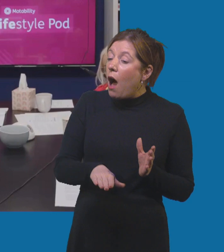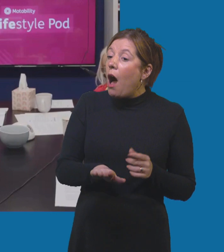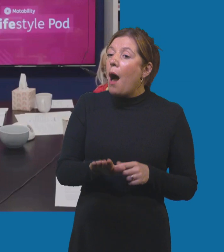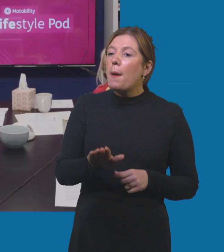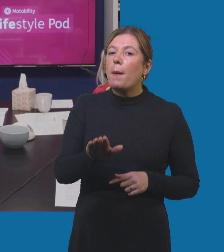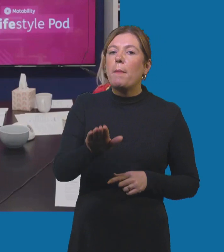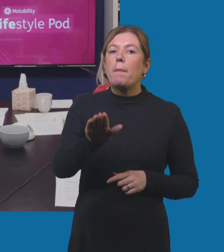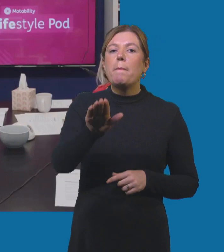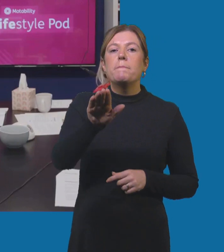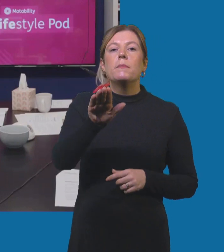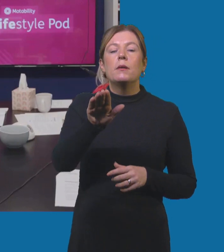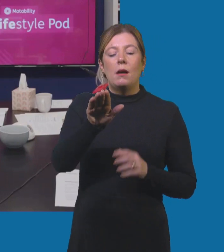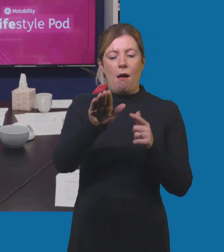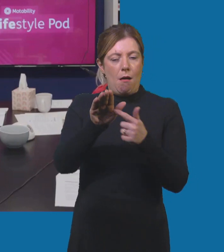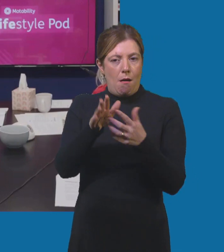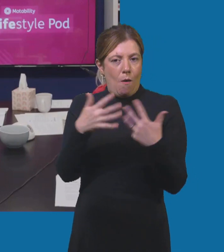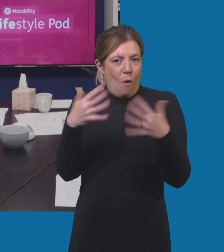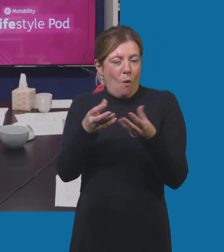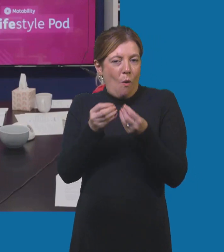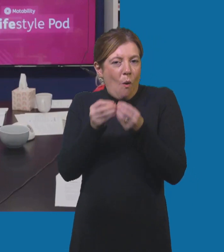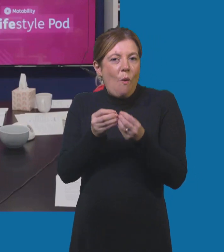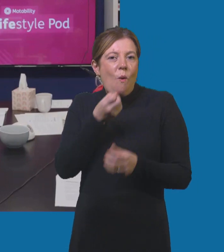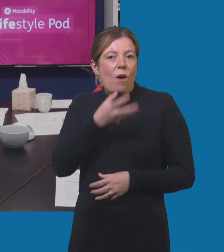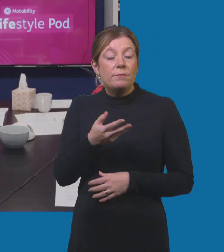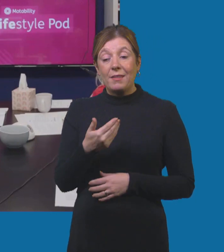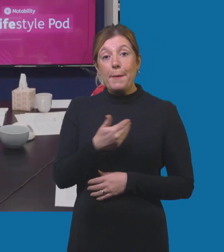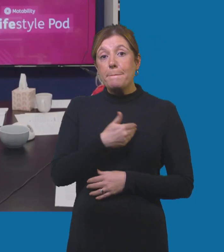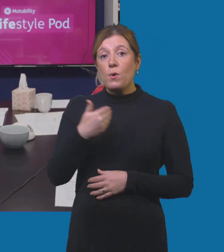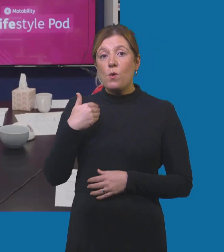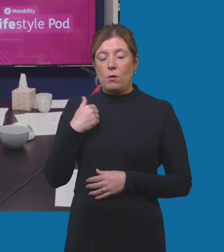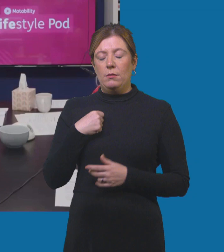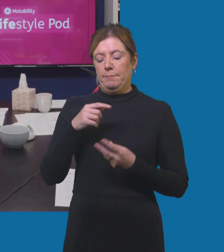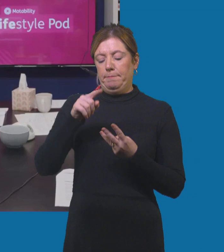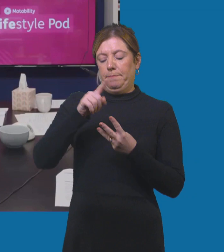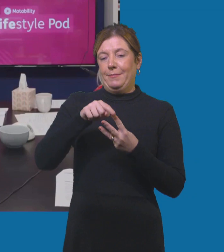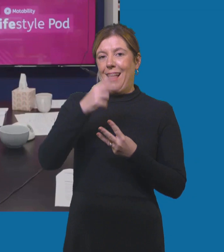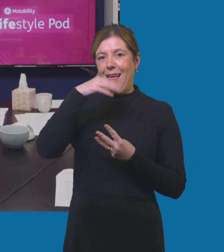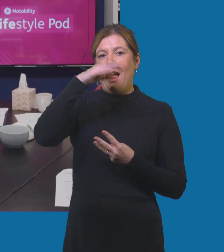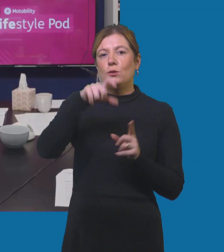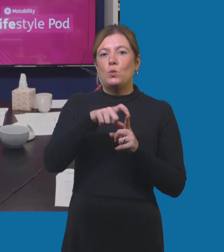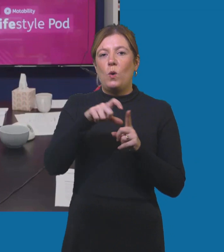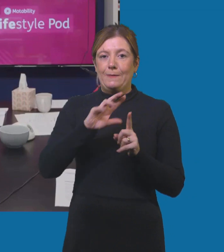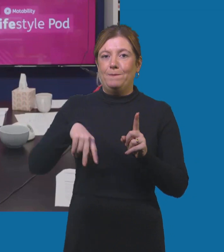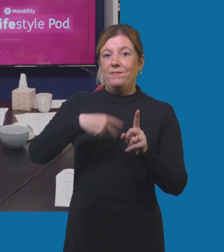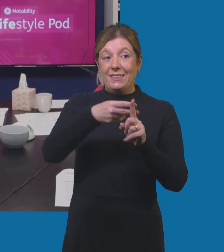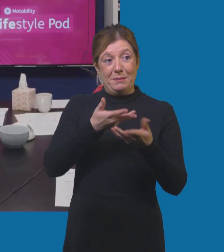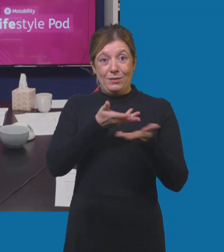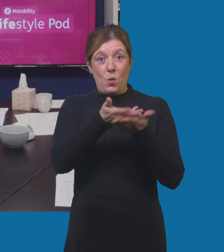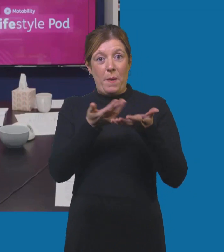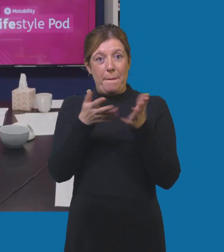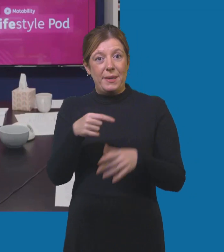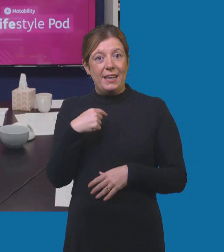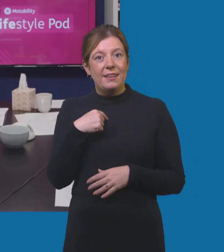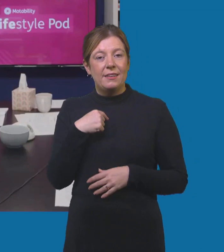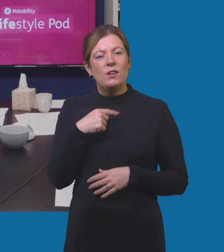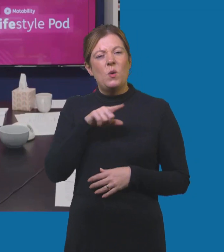to appreciate the heights. Yeah. You know, and this morning I went and visited my eldest daughter and had this exact conversation with her, because